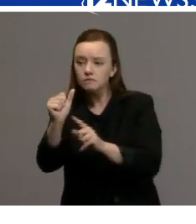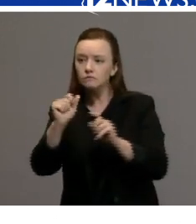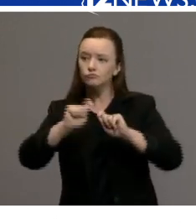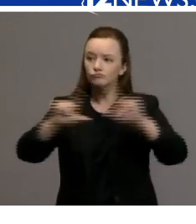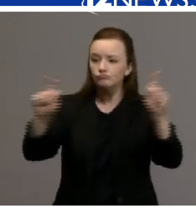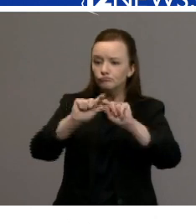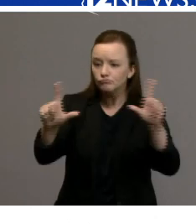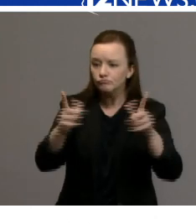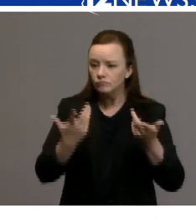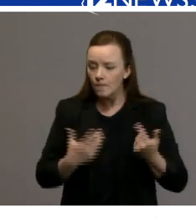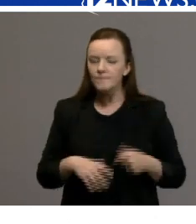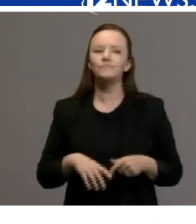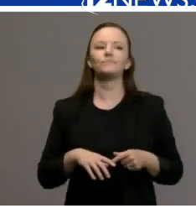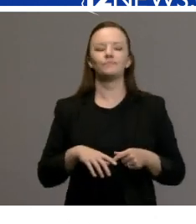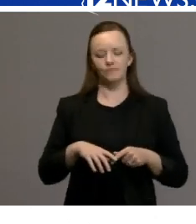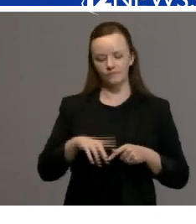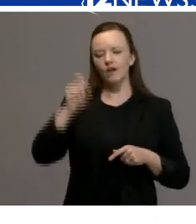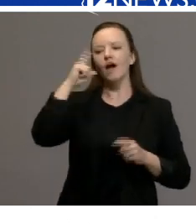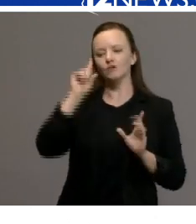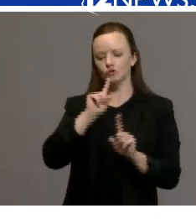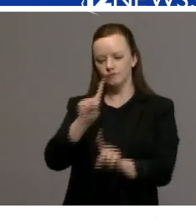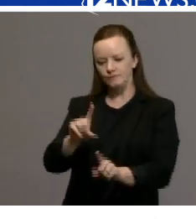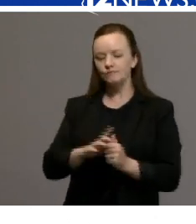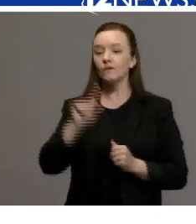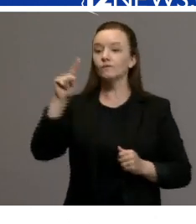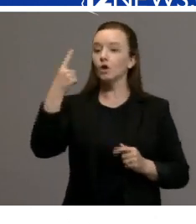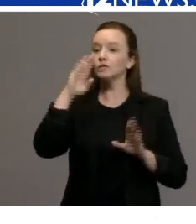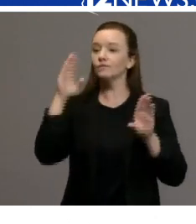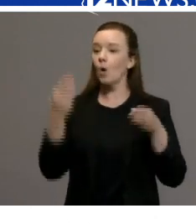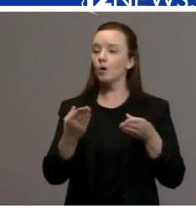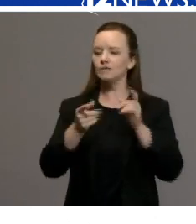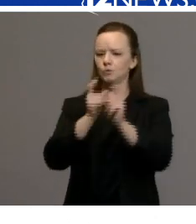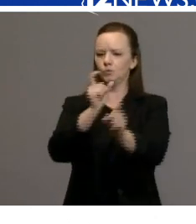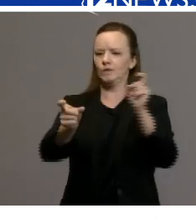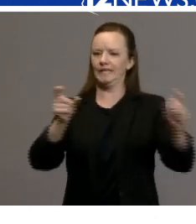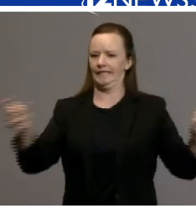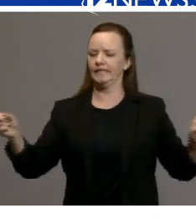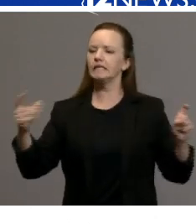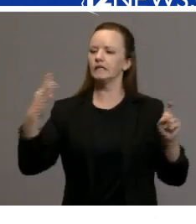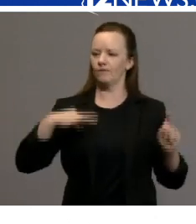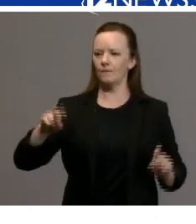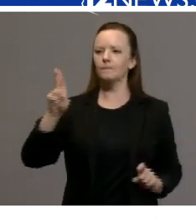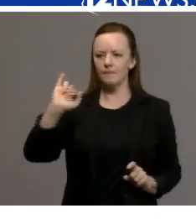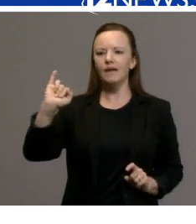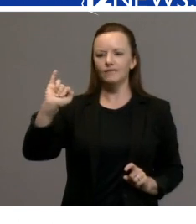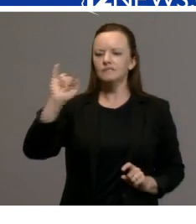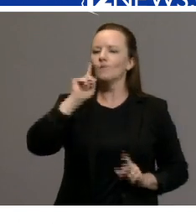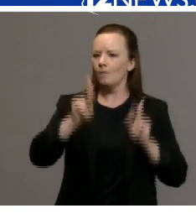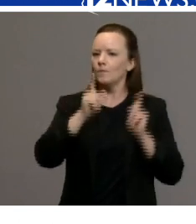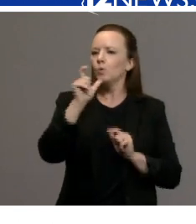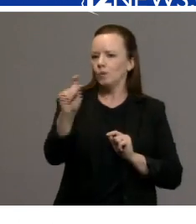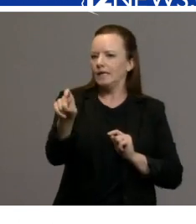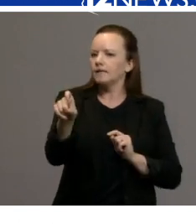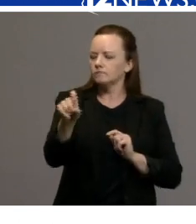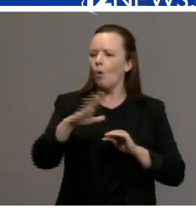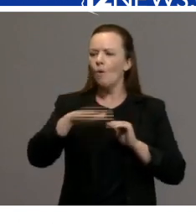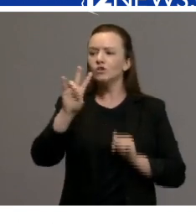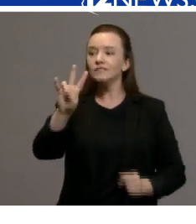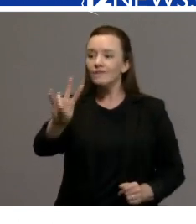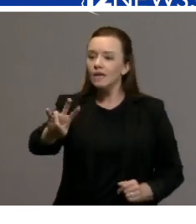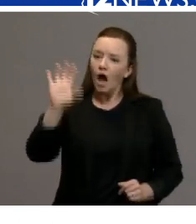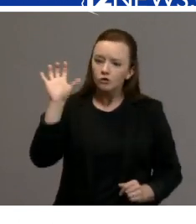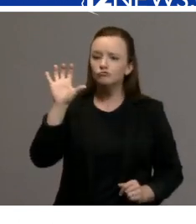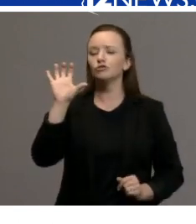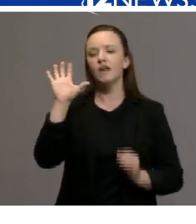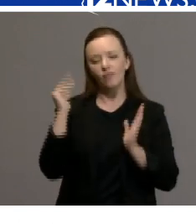now, Melissa, is to get out benefits to people that need it. Like I said, there's been over 700,000 Arizonans who have